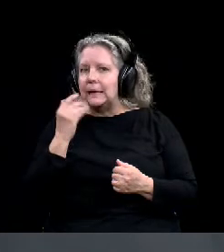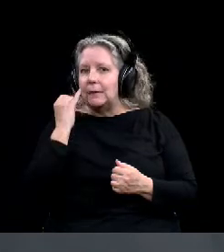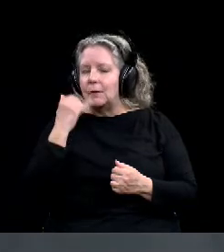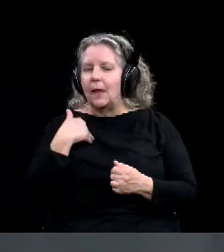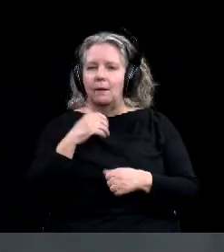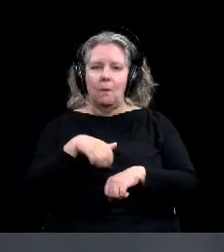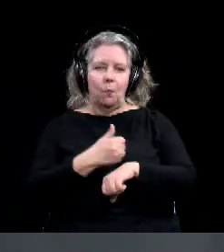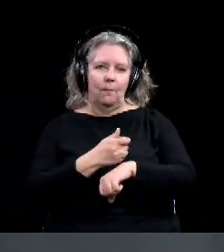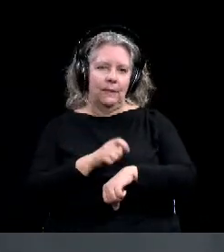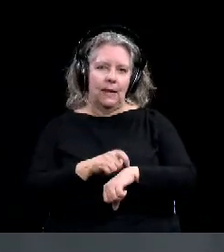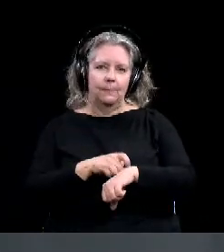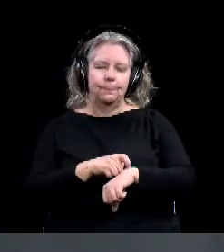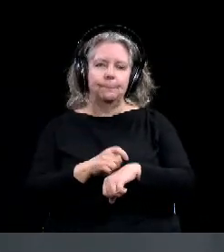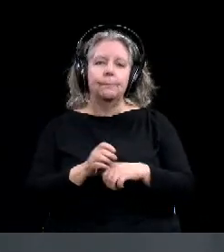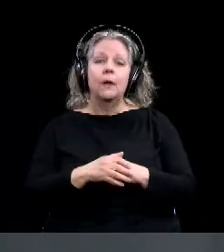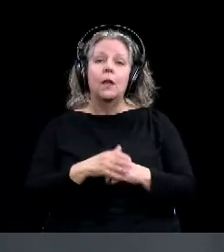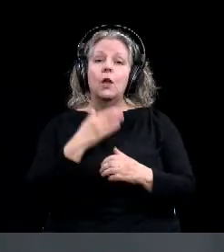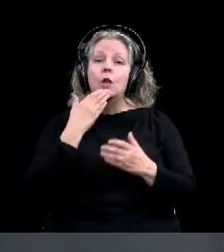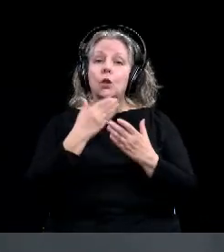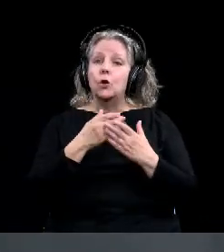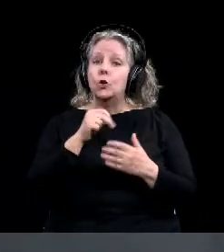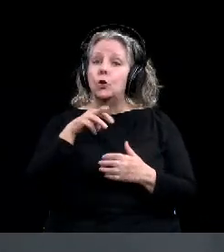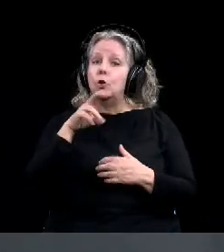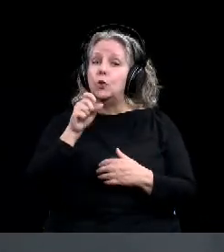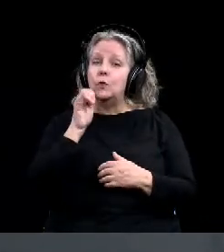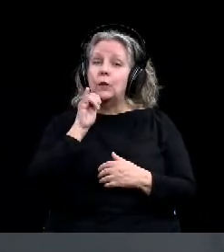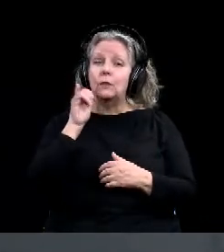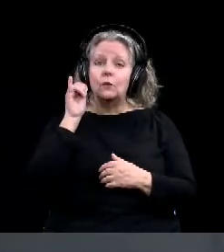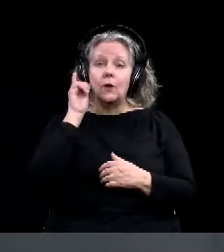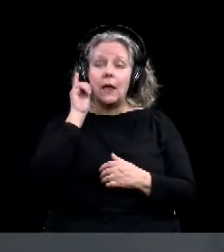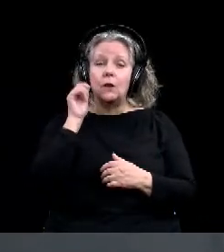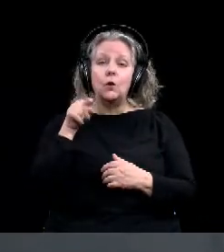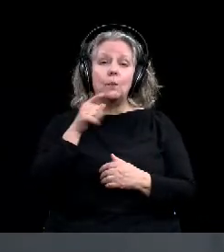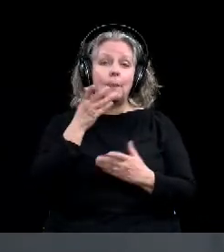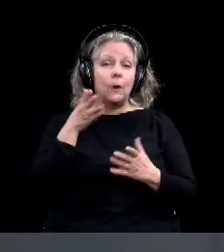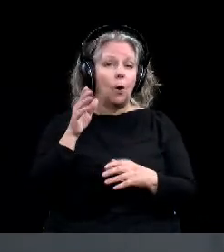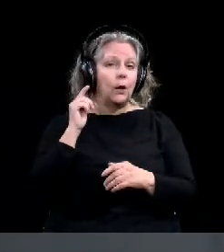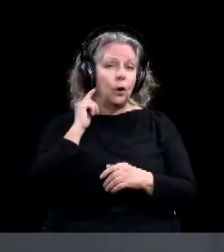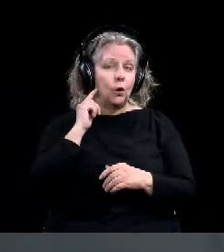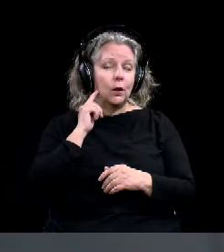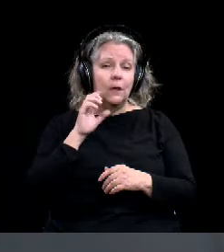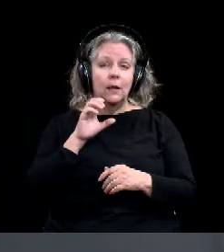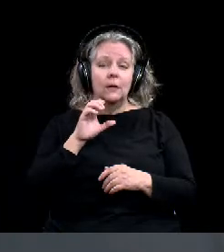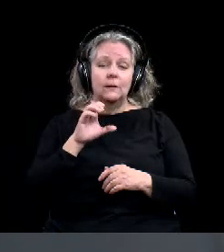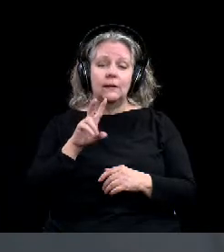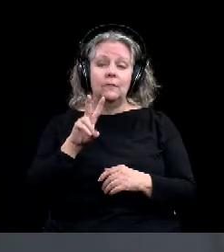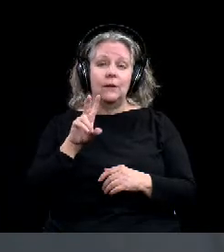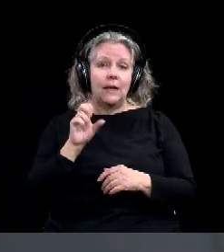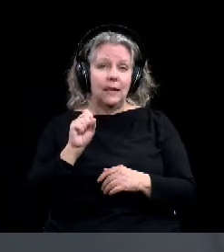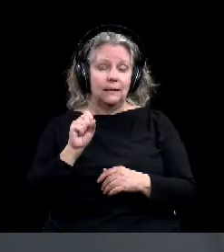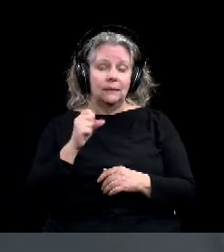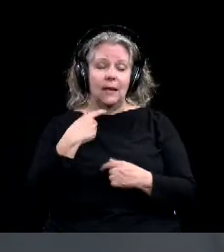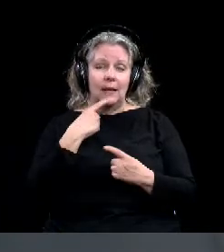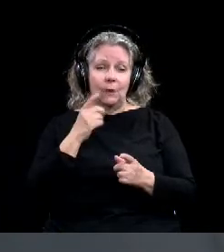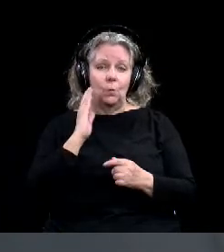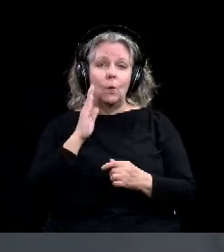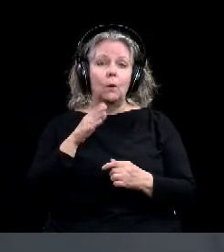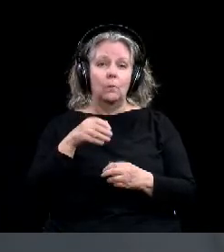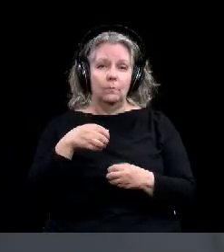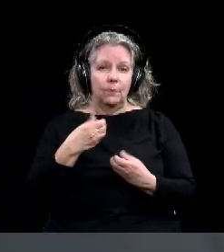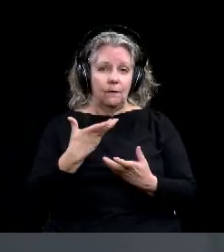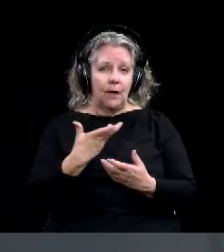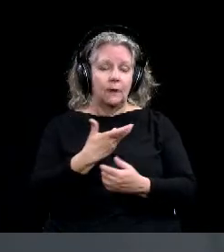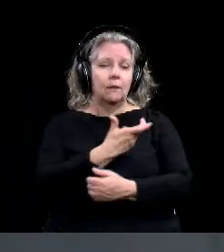as you may have heard, is CVS announced that they'll be providing vaccines to eligible residents under the